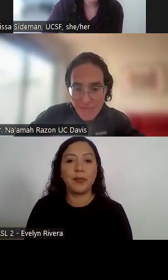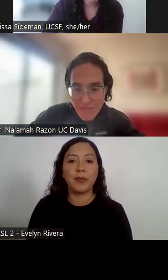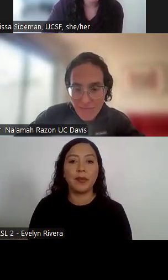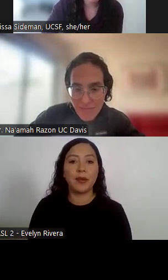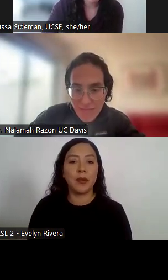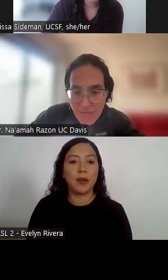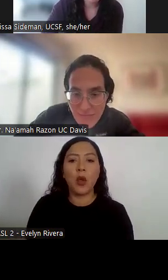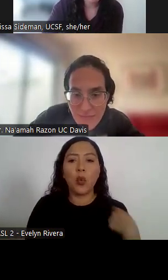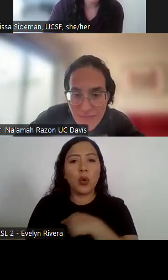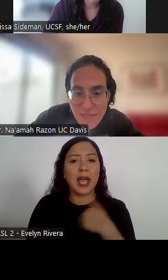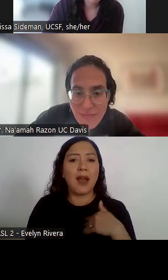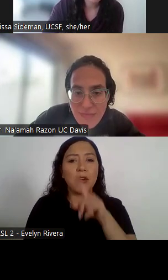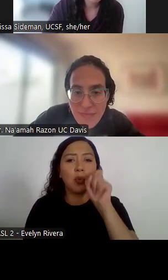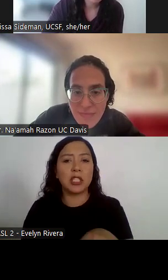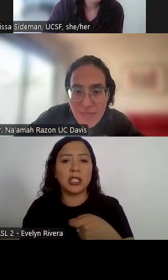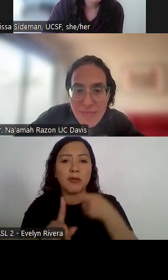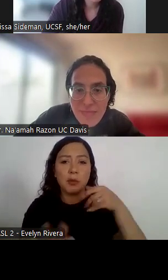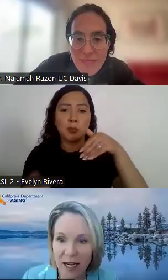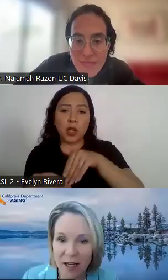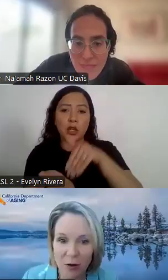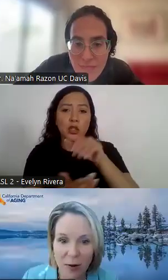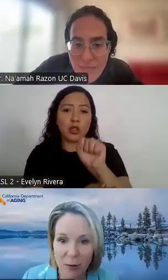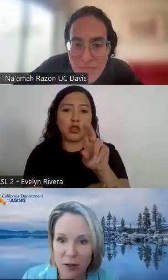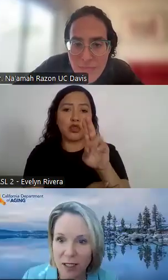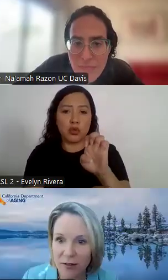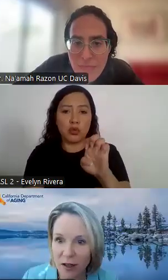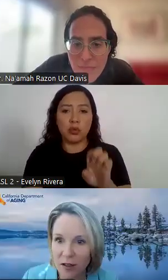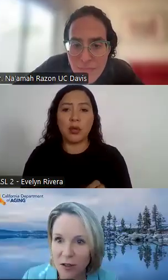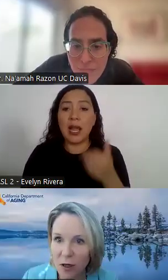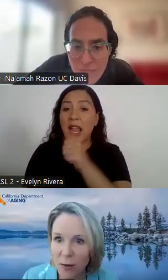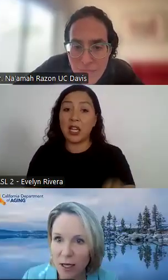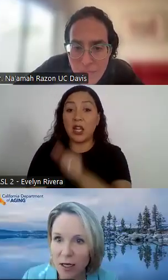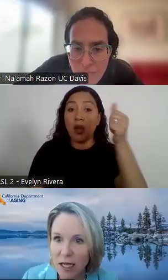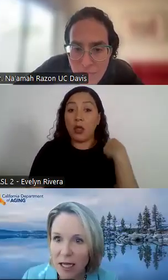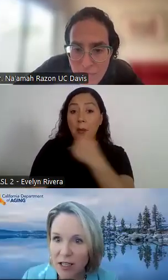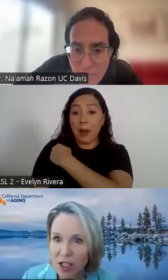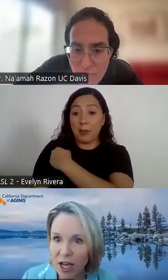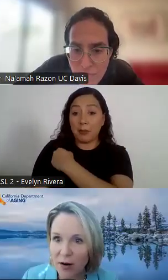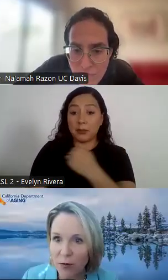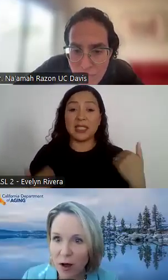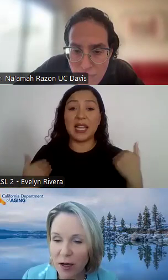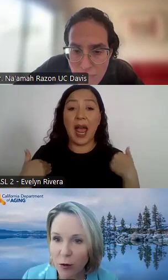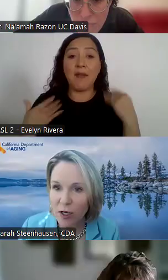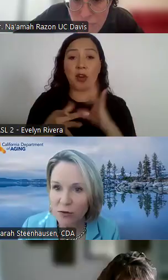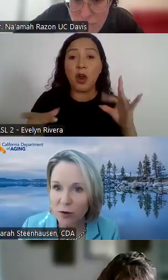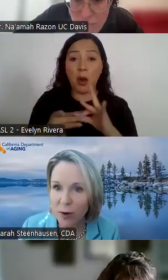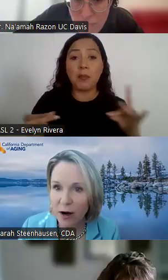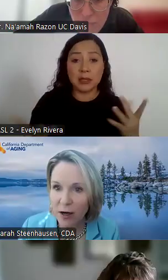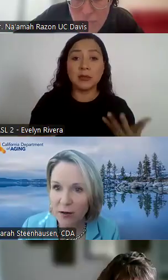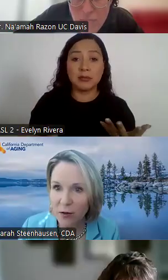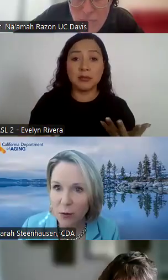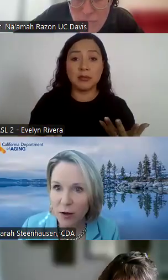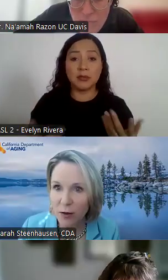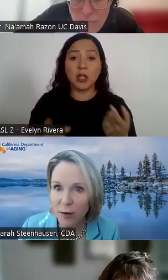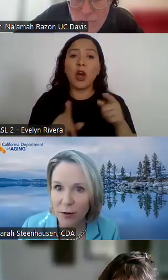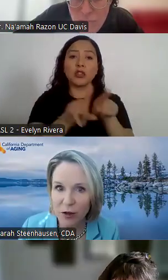have a question from Dr. Sue El Hassan or a comment, and any other members. I saw also a comment in the chat and a question from Eric,